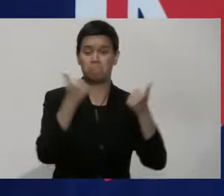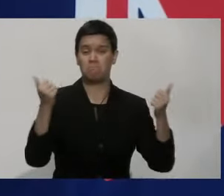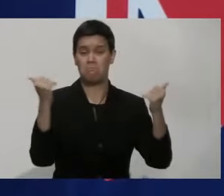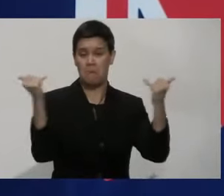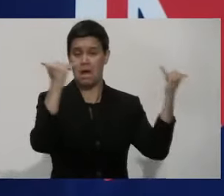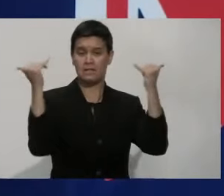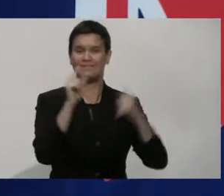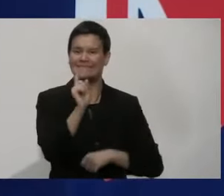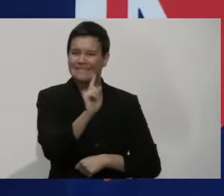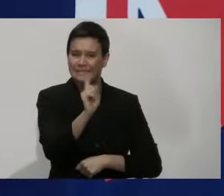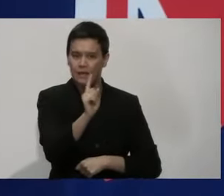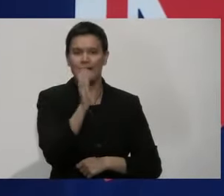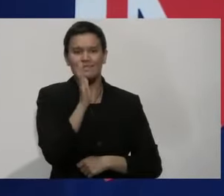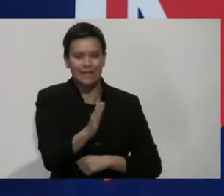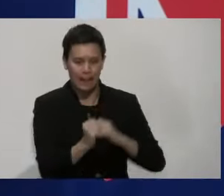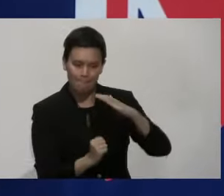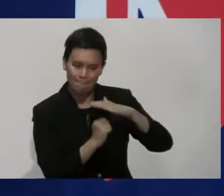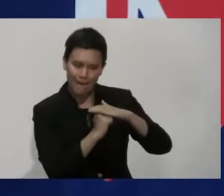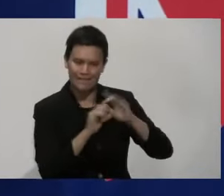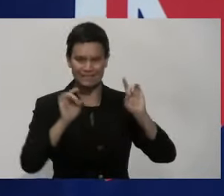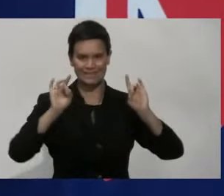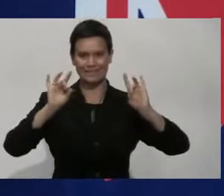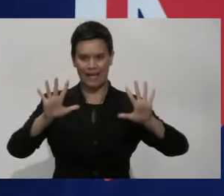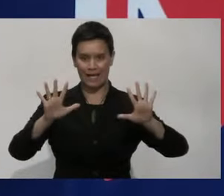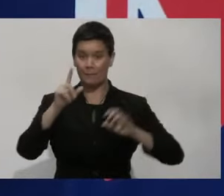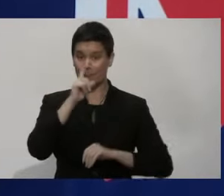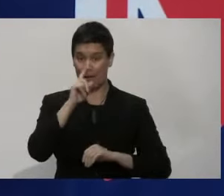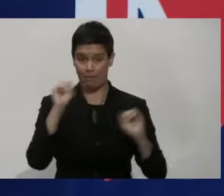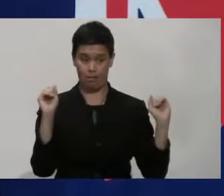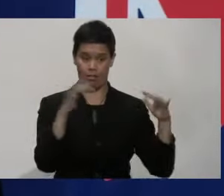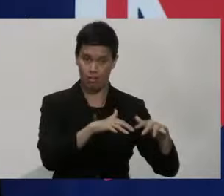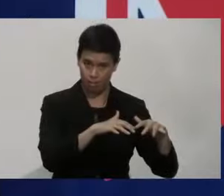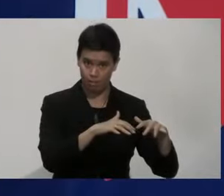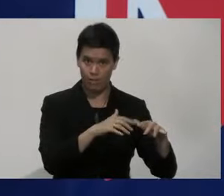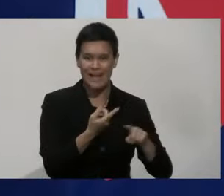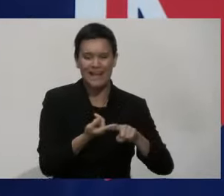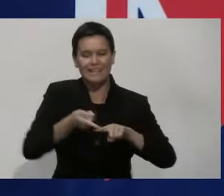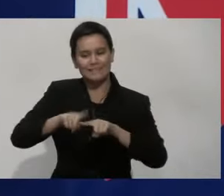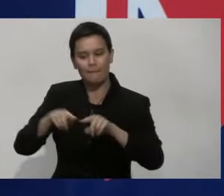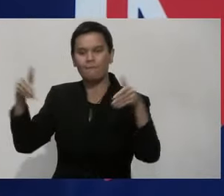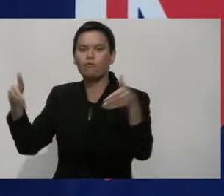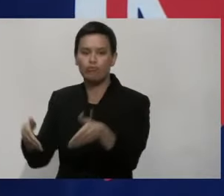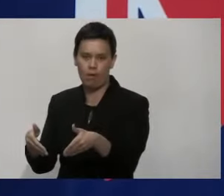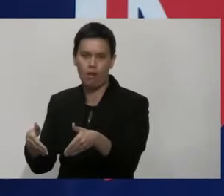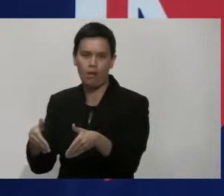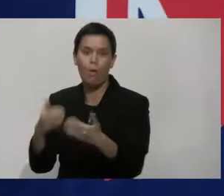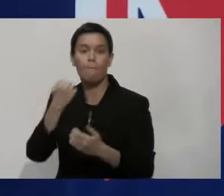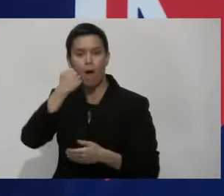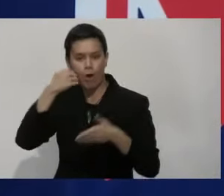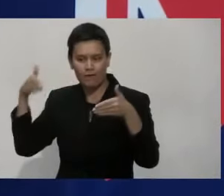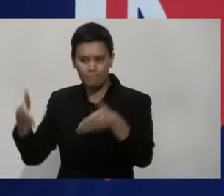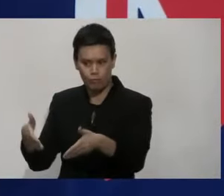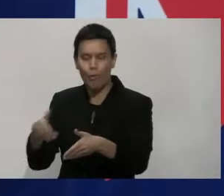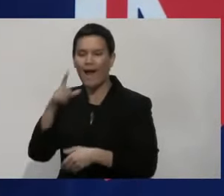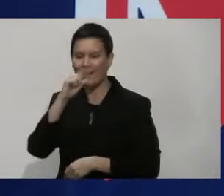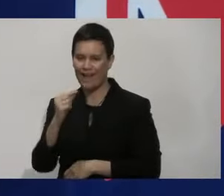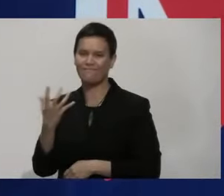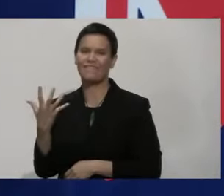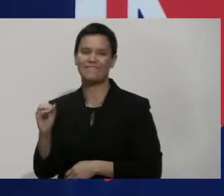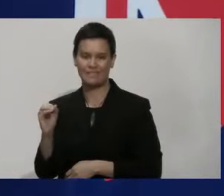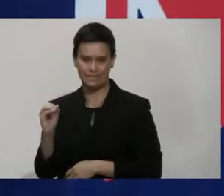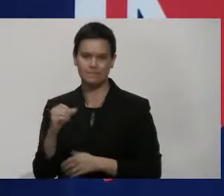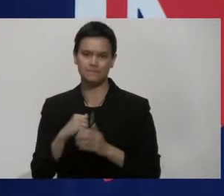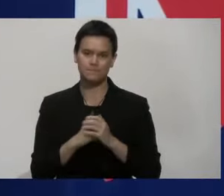to be applied. As for the rest of New Zealand remaining at level 2, I do want to share the rationale